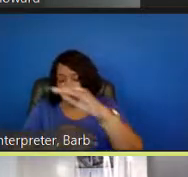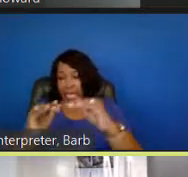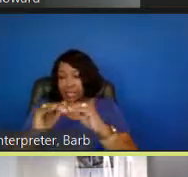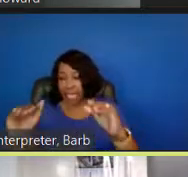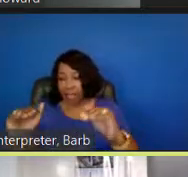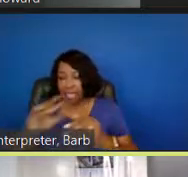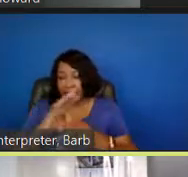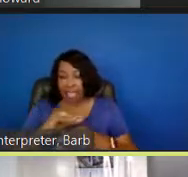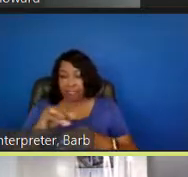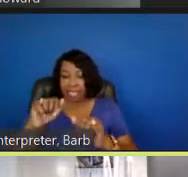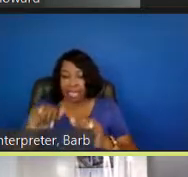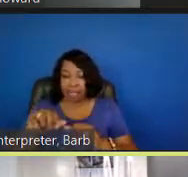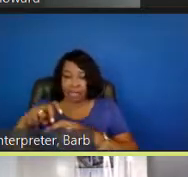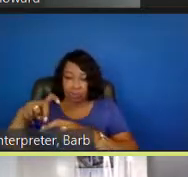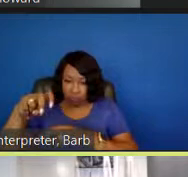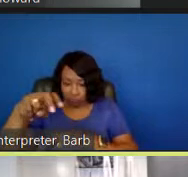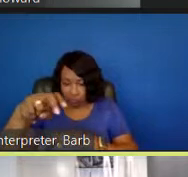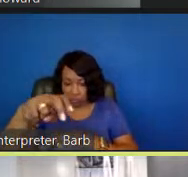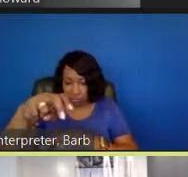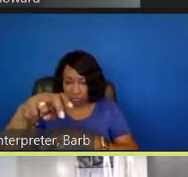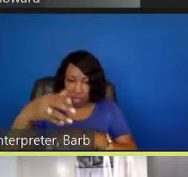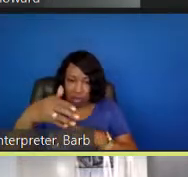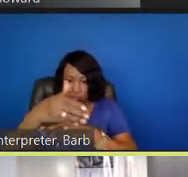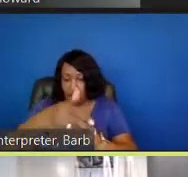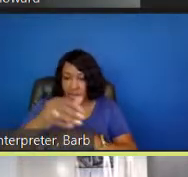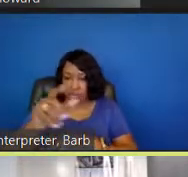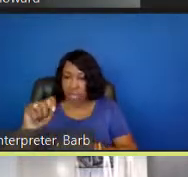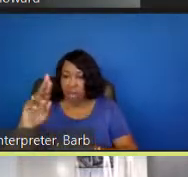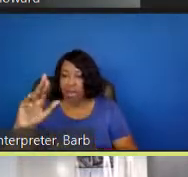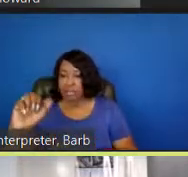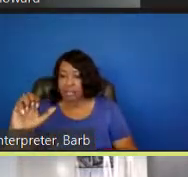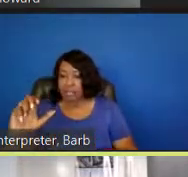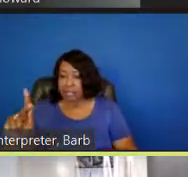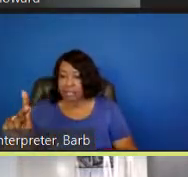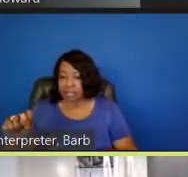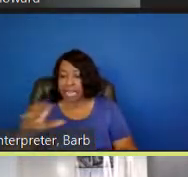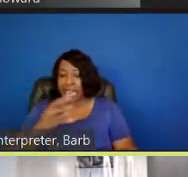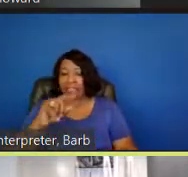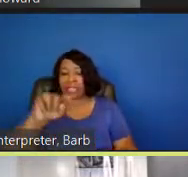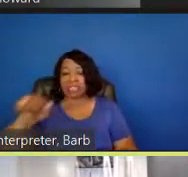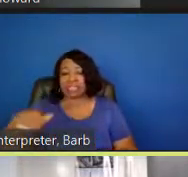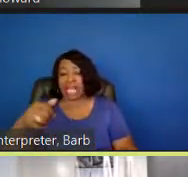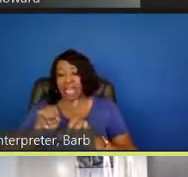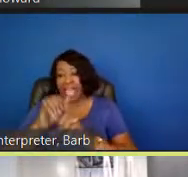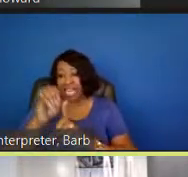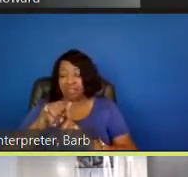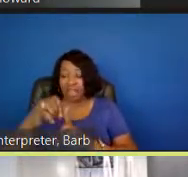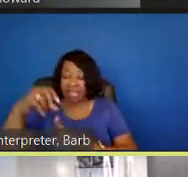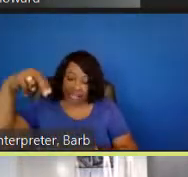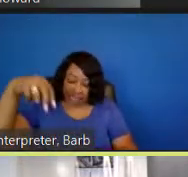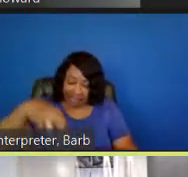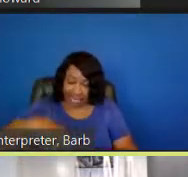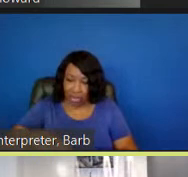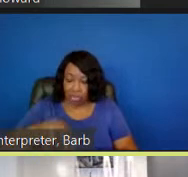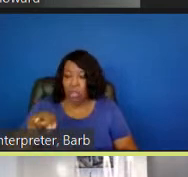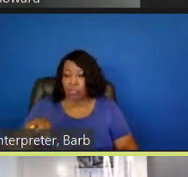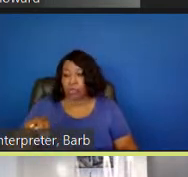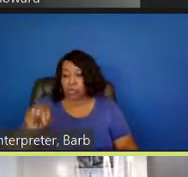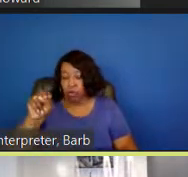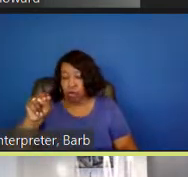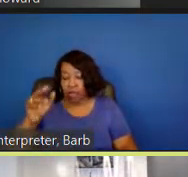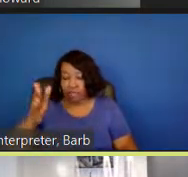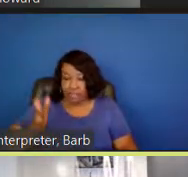be traversed across the tracks. And then there is another elevator down at the north side